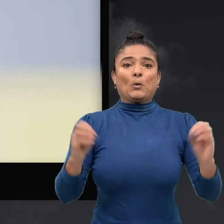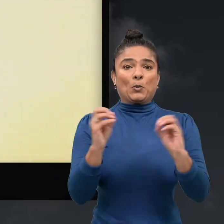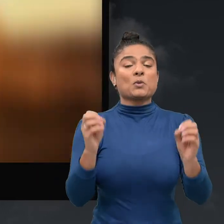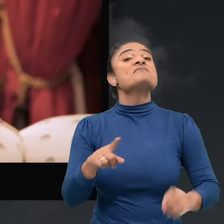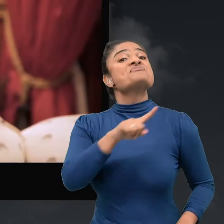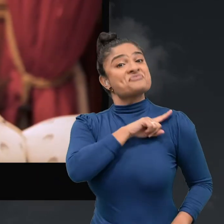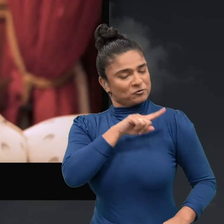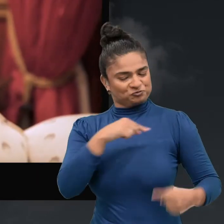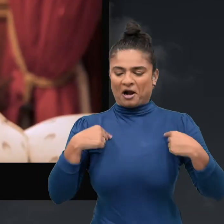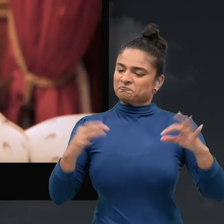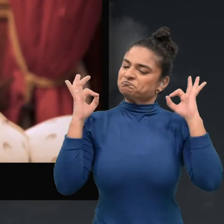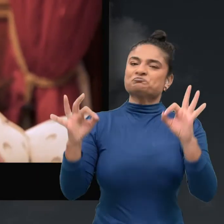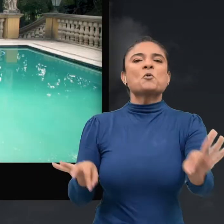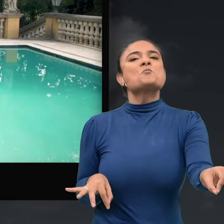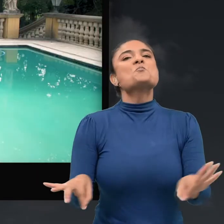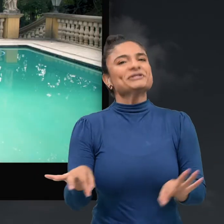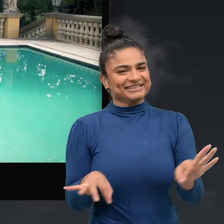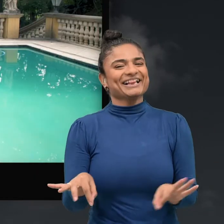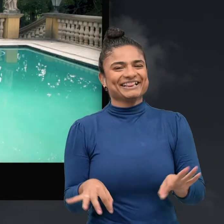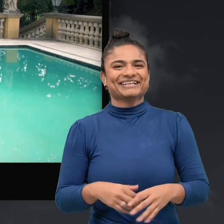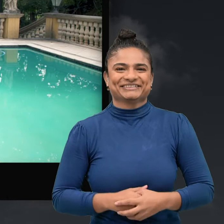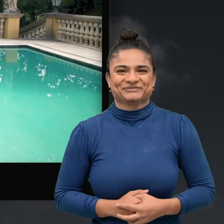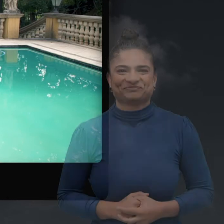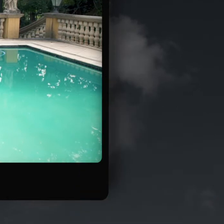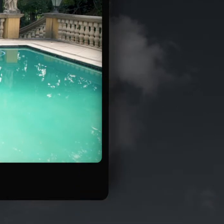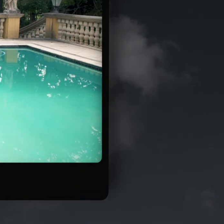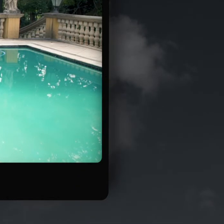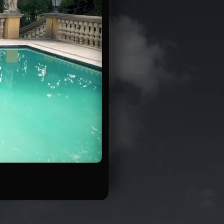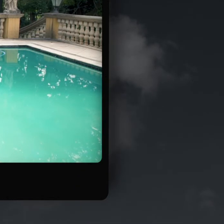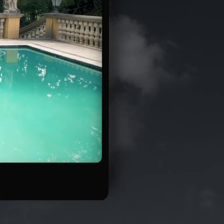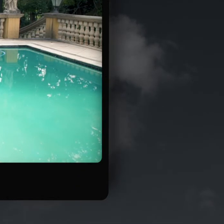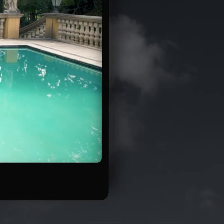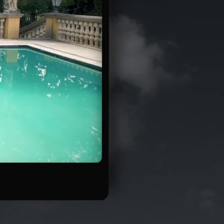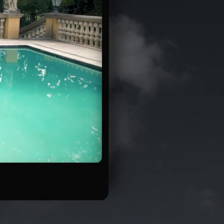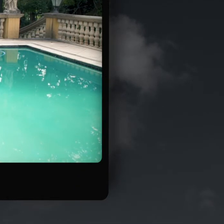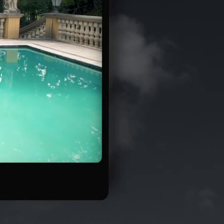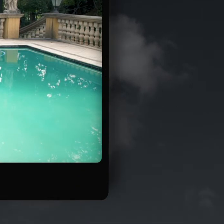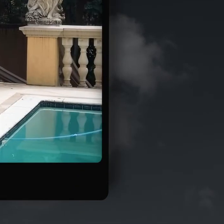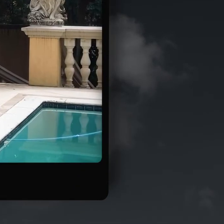camera. That's why I am a model.